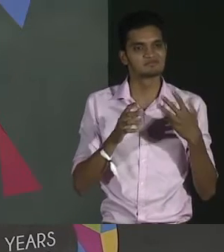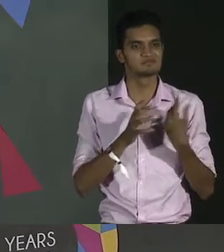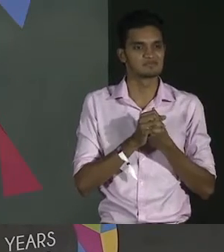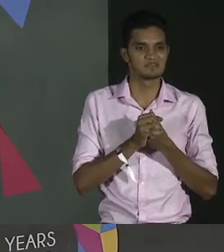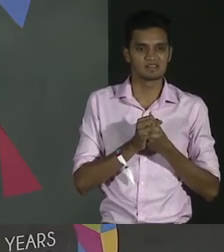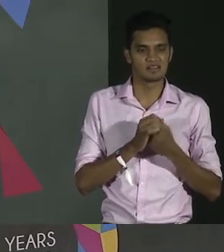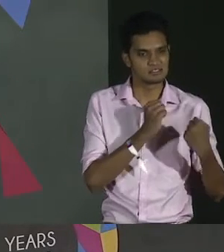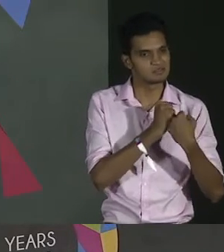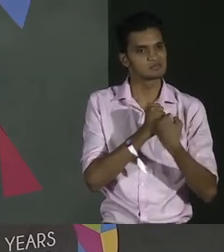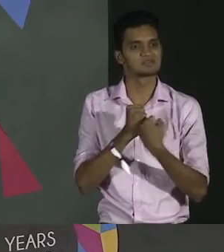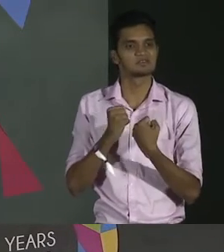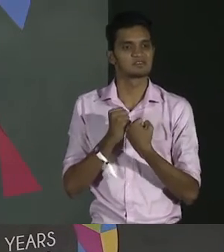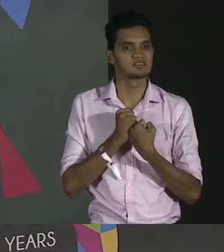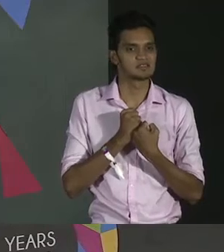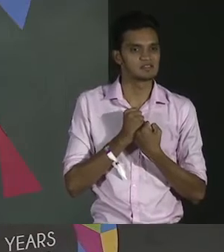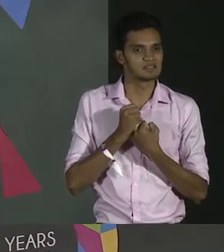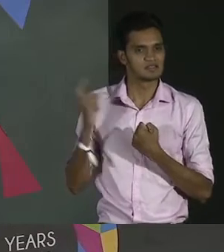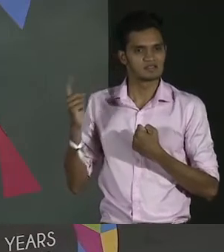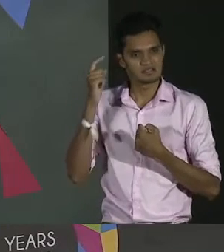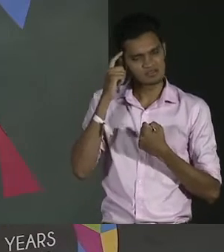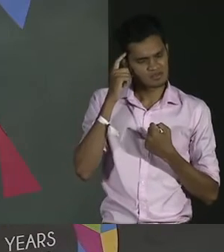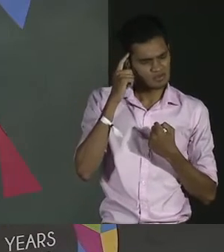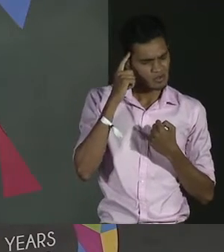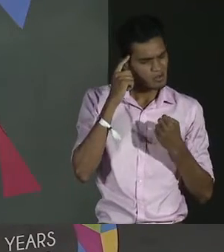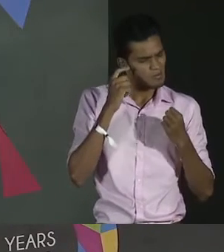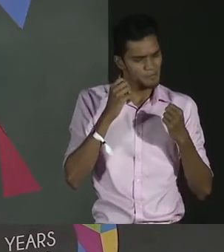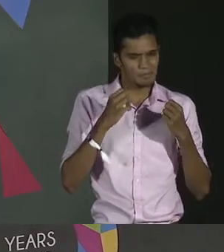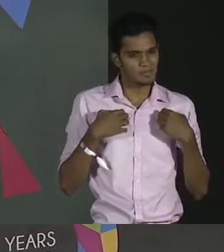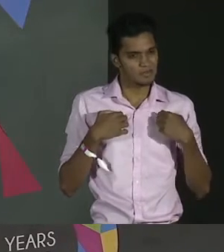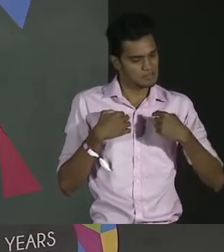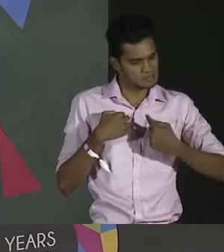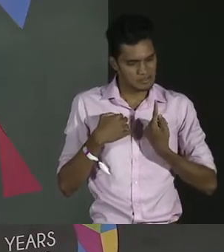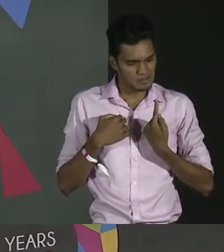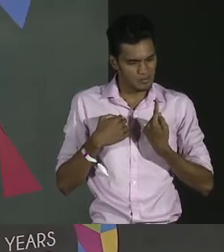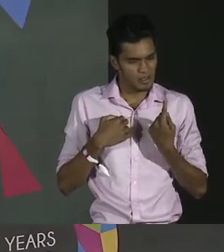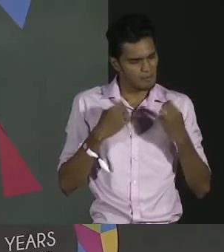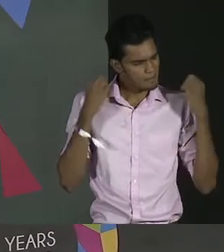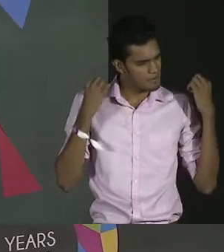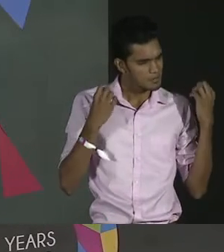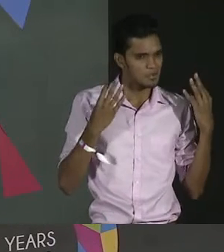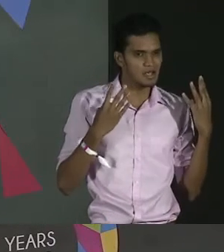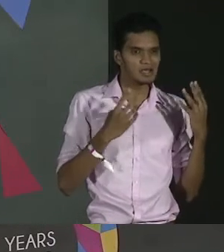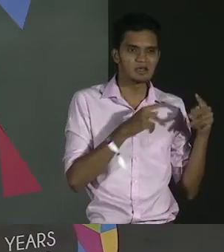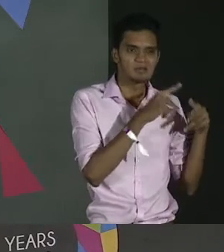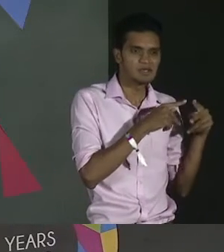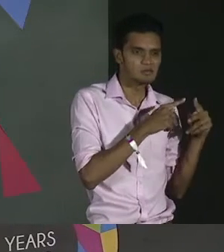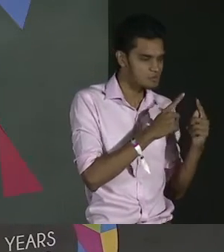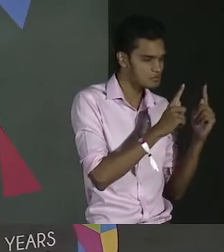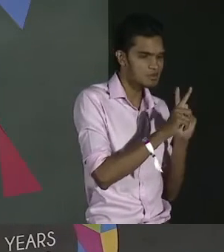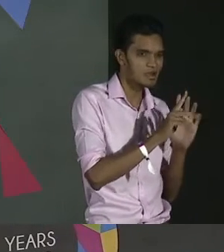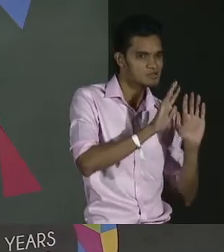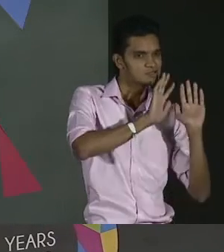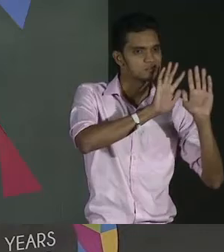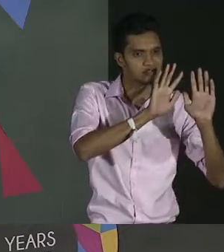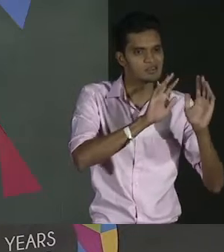I knew that there were so many people behind me, supporting me, and would help me down the path I needed to follow and through any